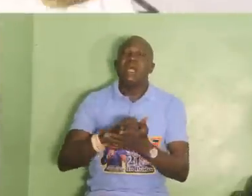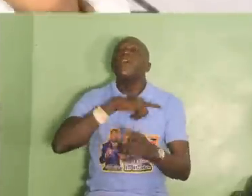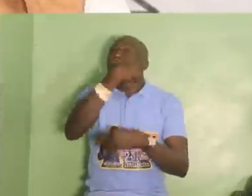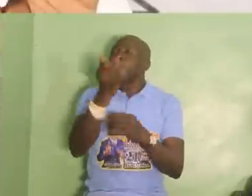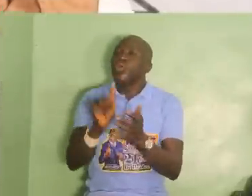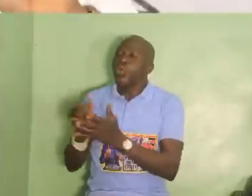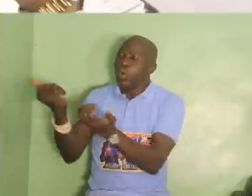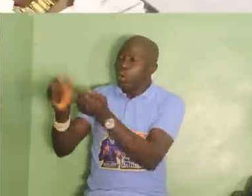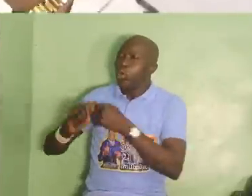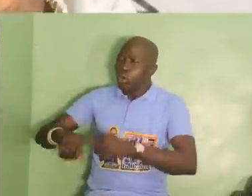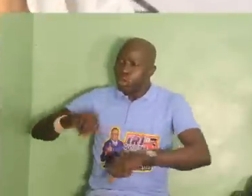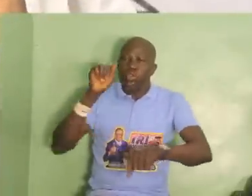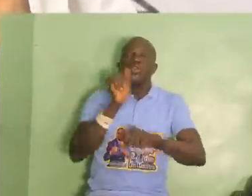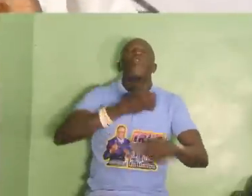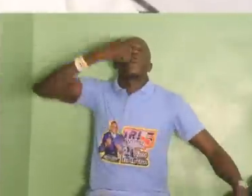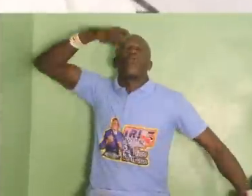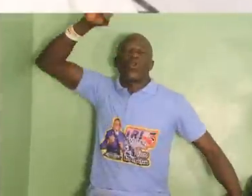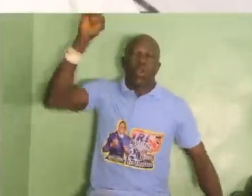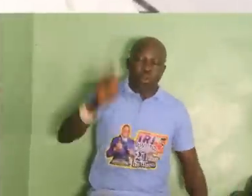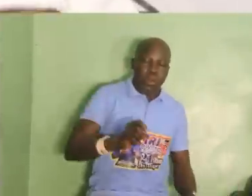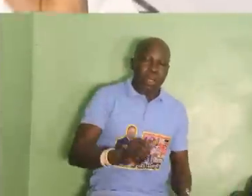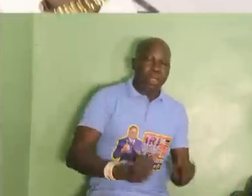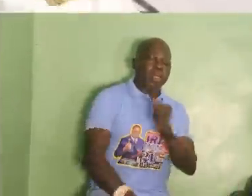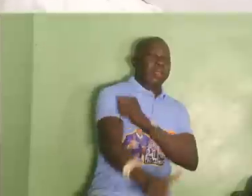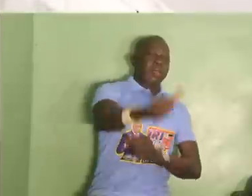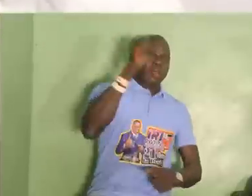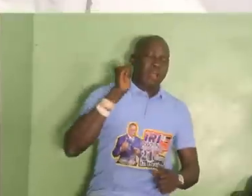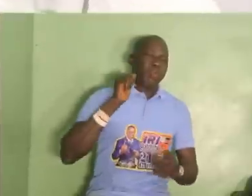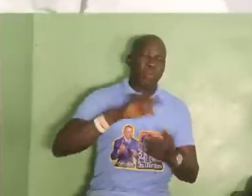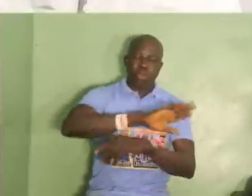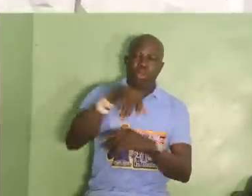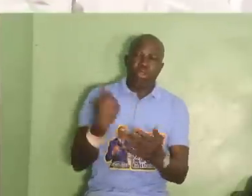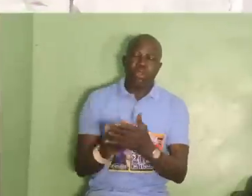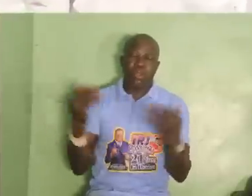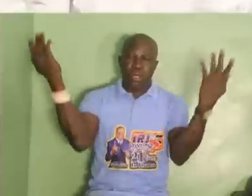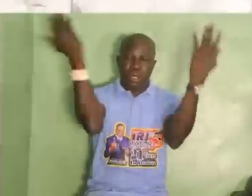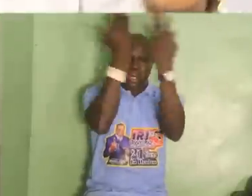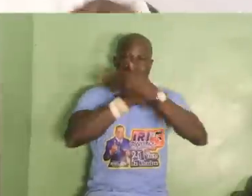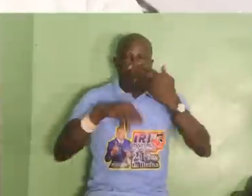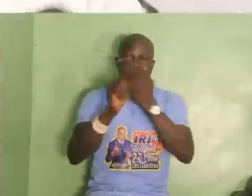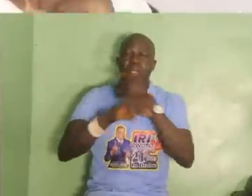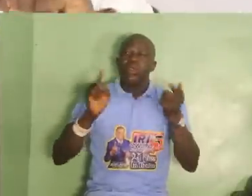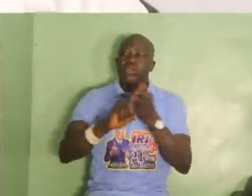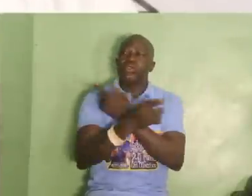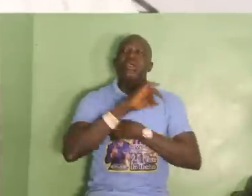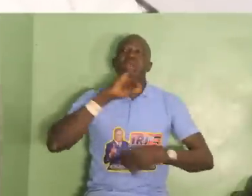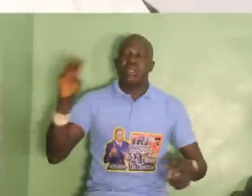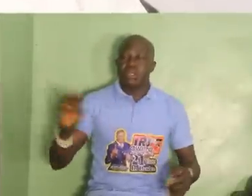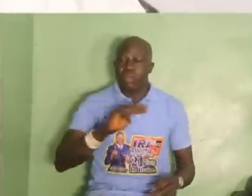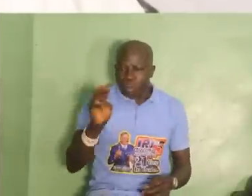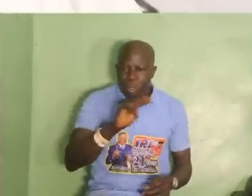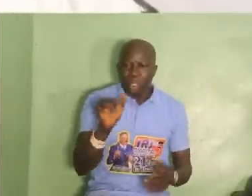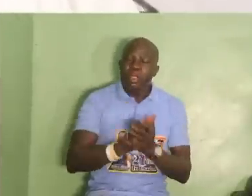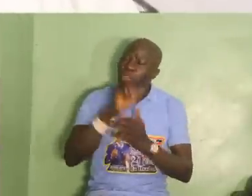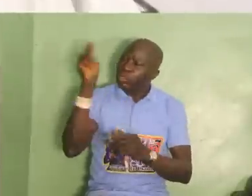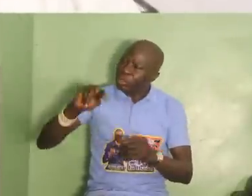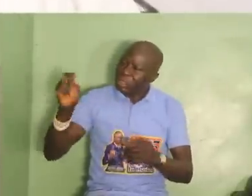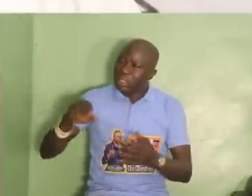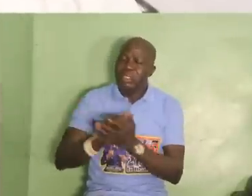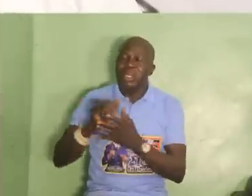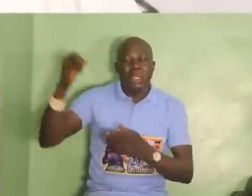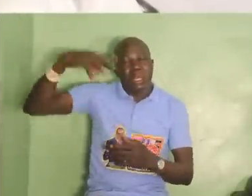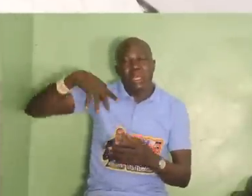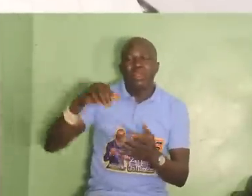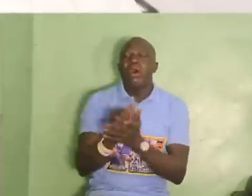we call it key. Key. Kokoro key. If the enemy take away key from one in the dream. Key.